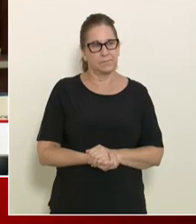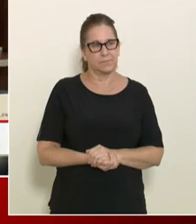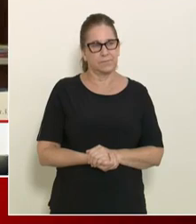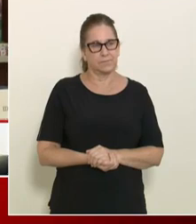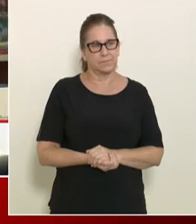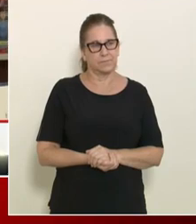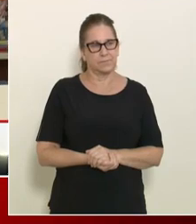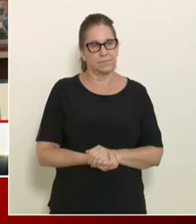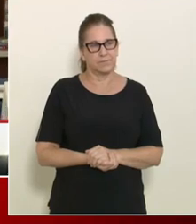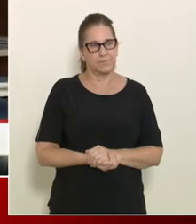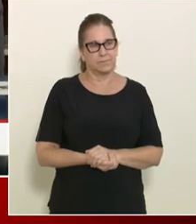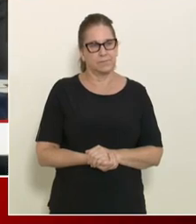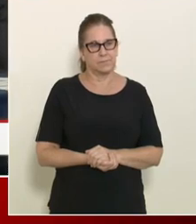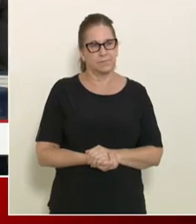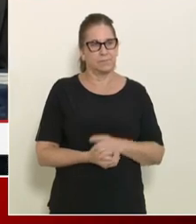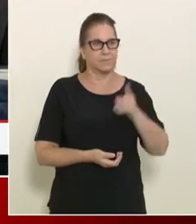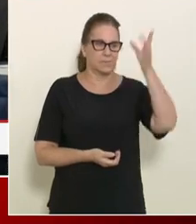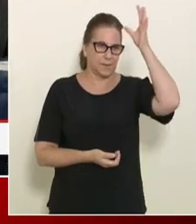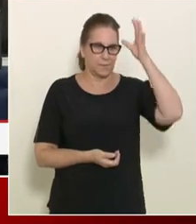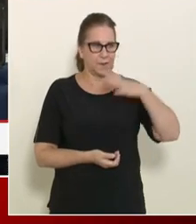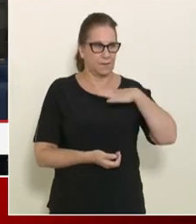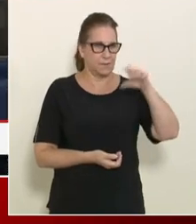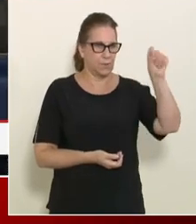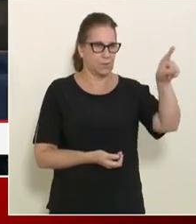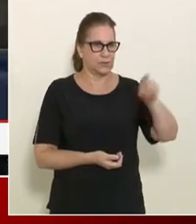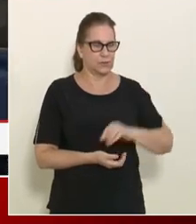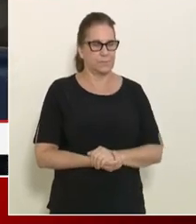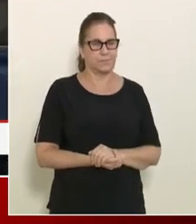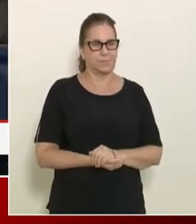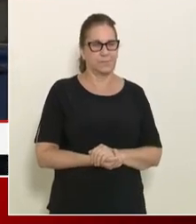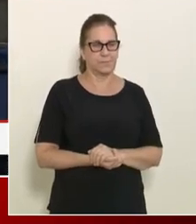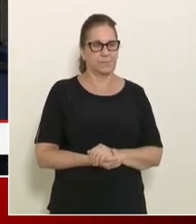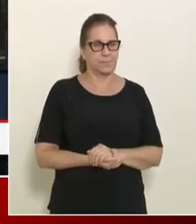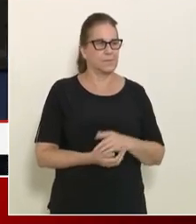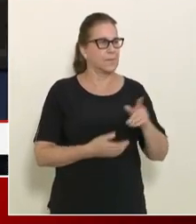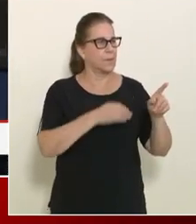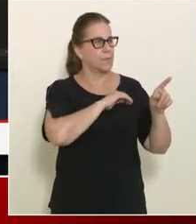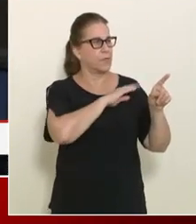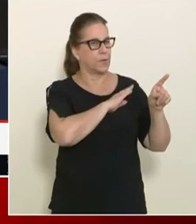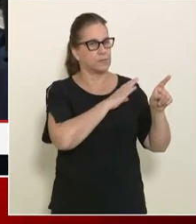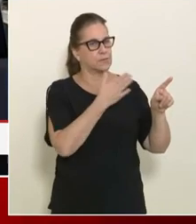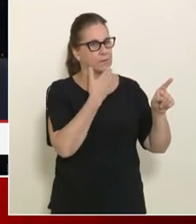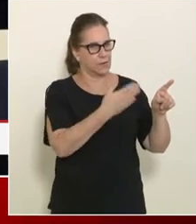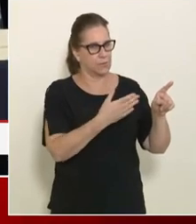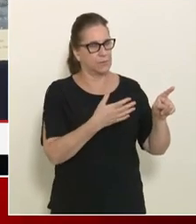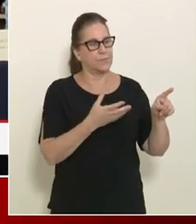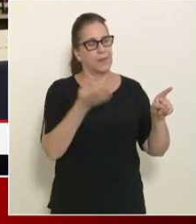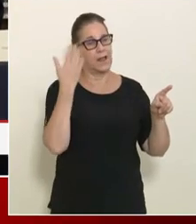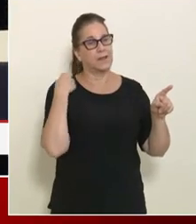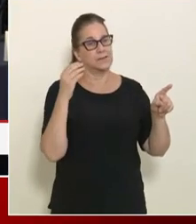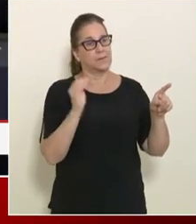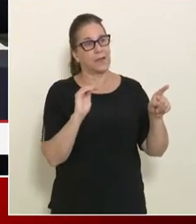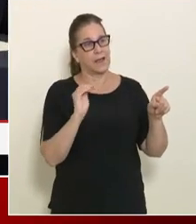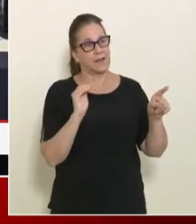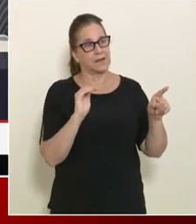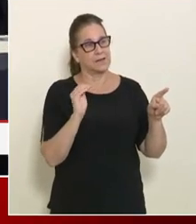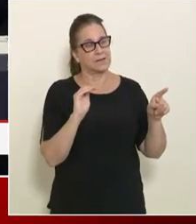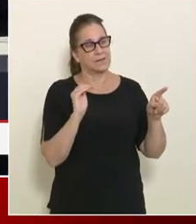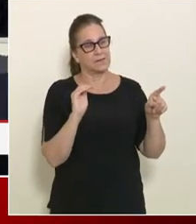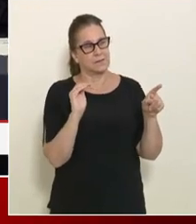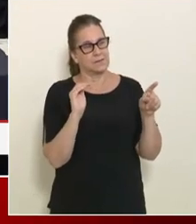Yes, sir. How are you today? I have a question. On Monday, there are a lot of videos that came out where